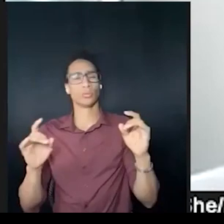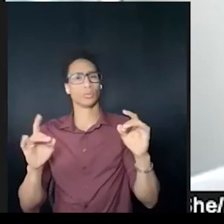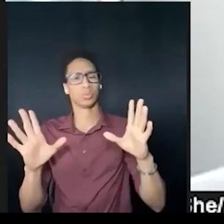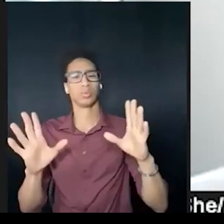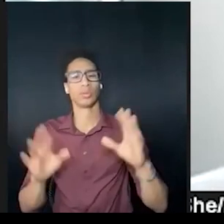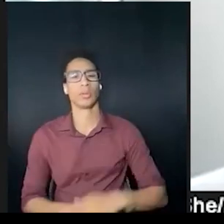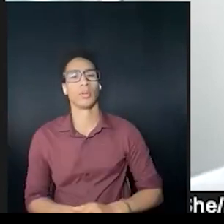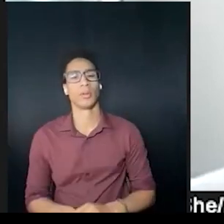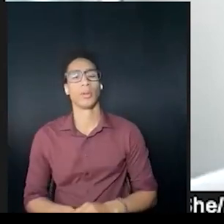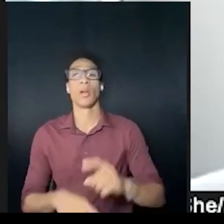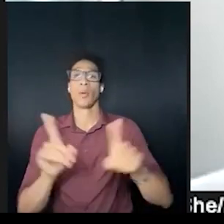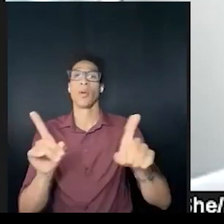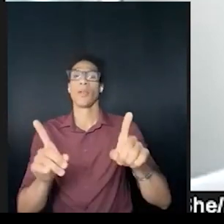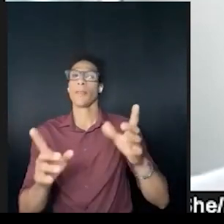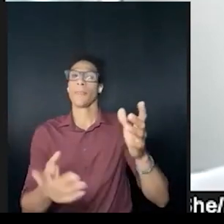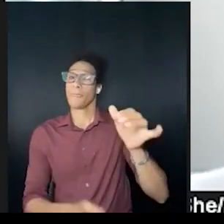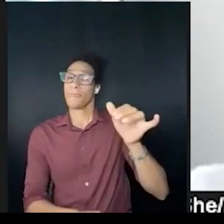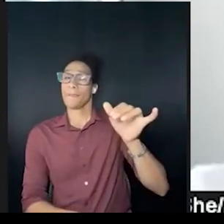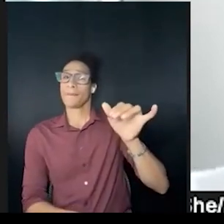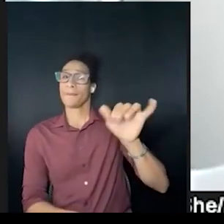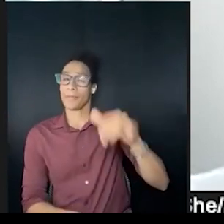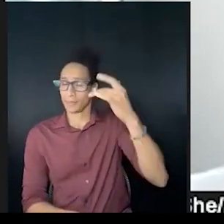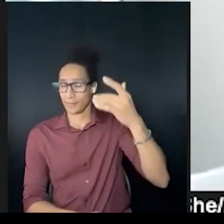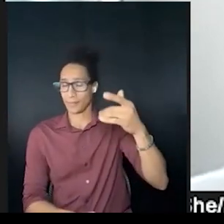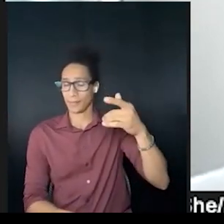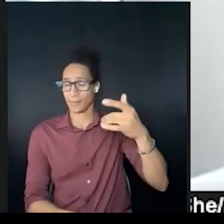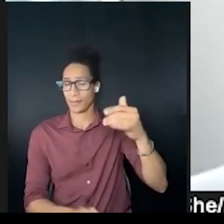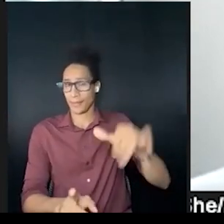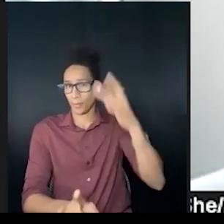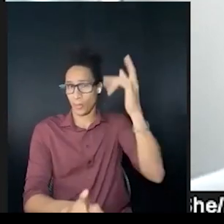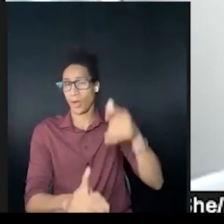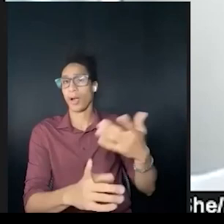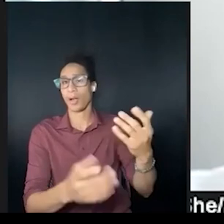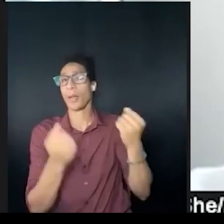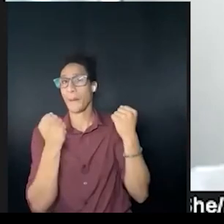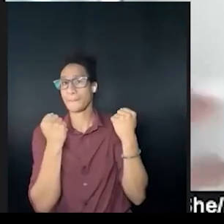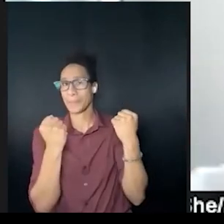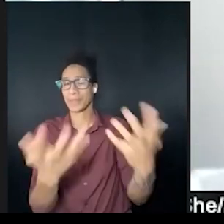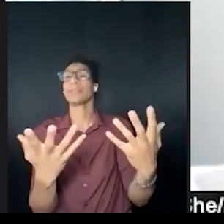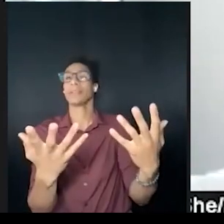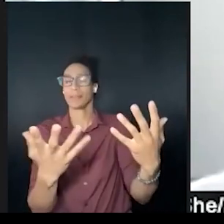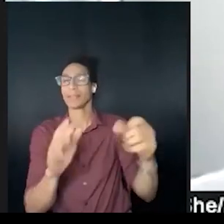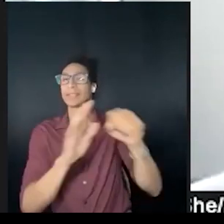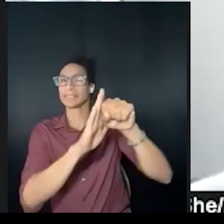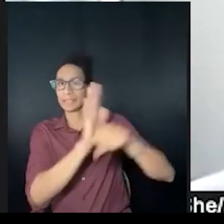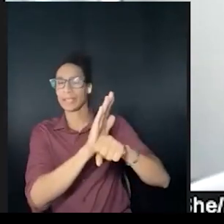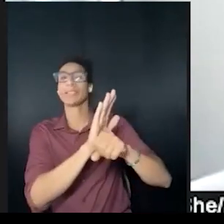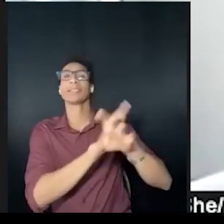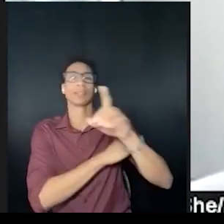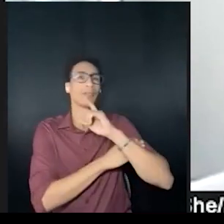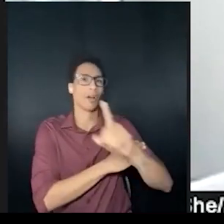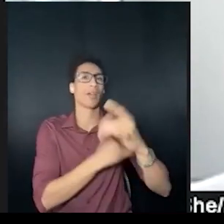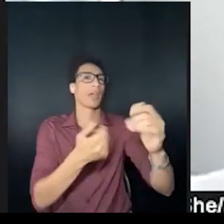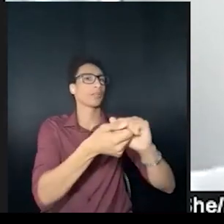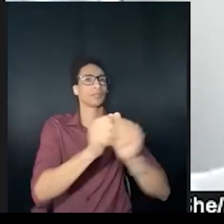made the decisions to end death penalty for children, and why so many states are banning life sentences. It's because the brains aren't fully developed in